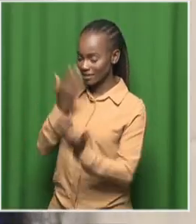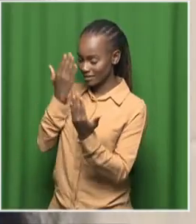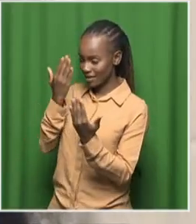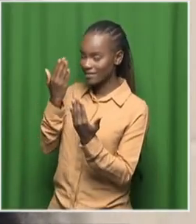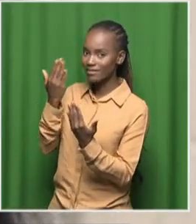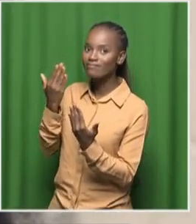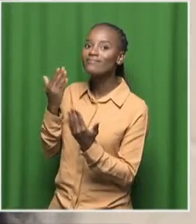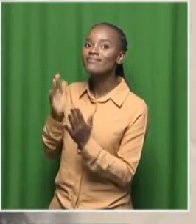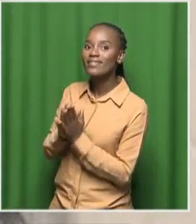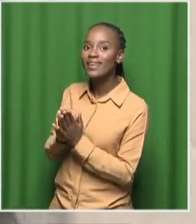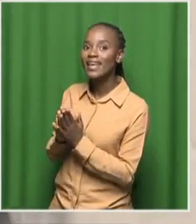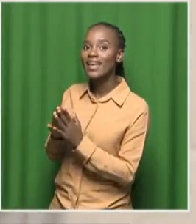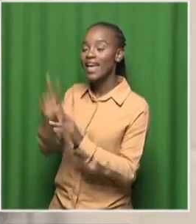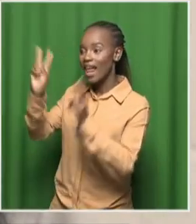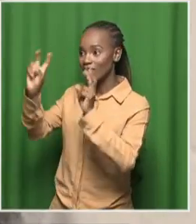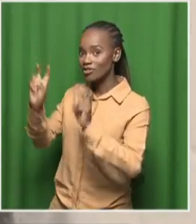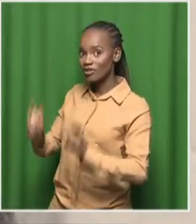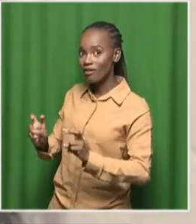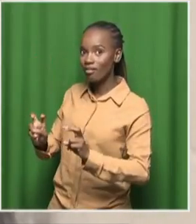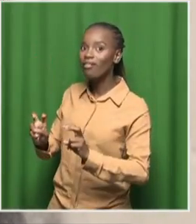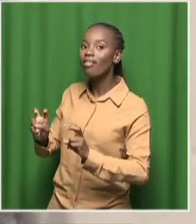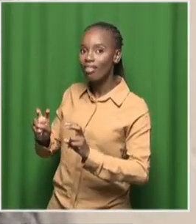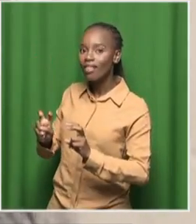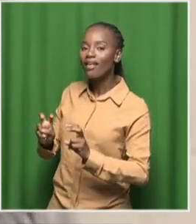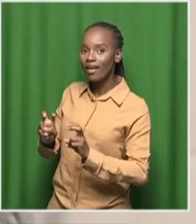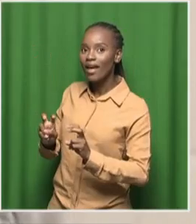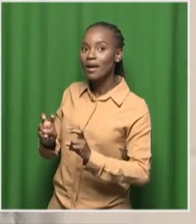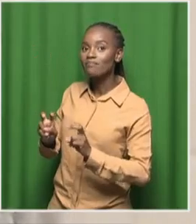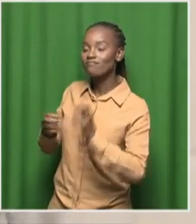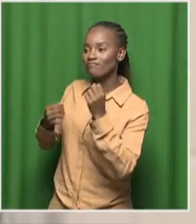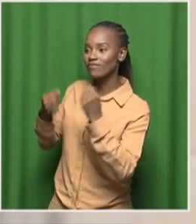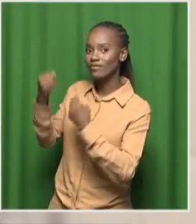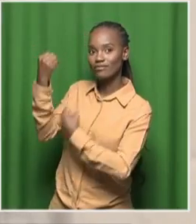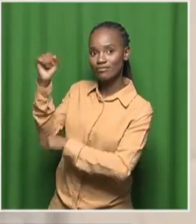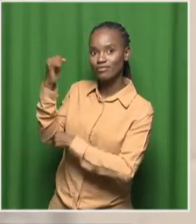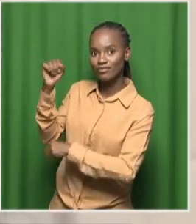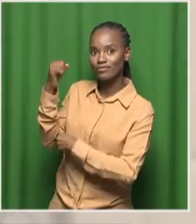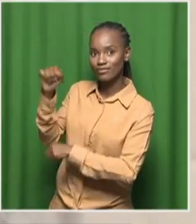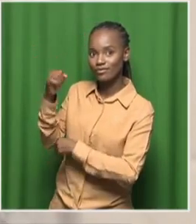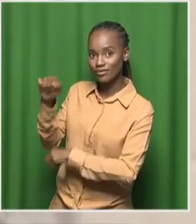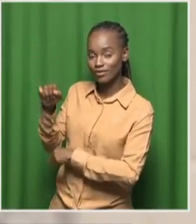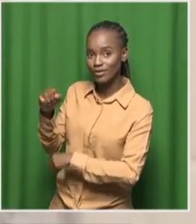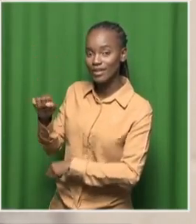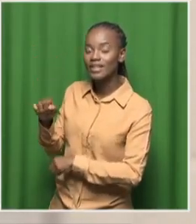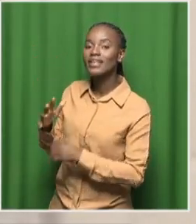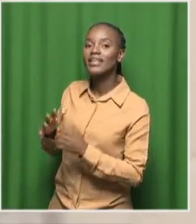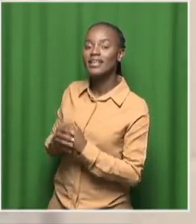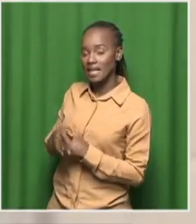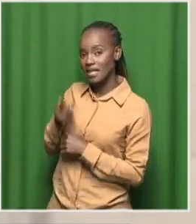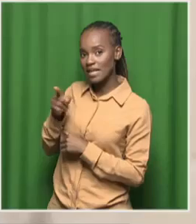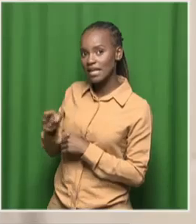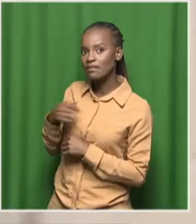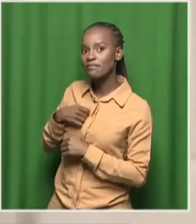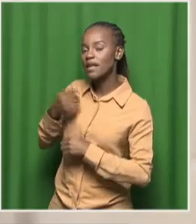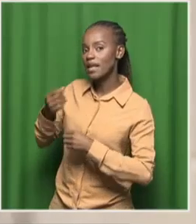construction. Electrical infrastructure and construction. So where would you ultimately land up working?